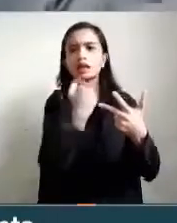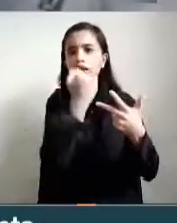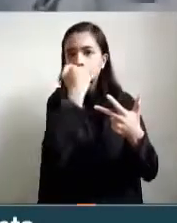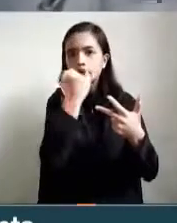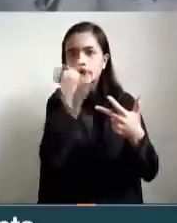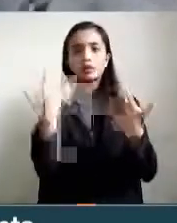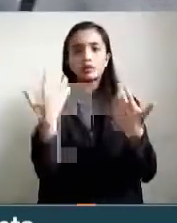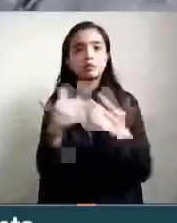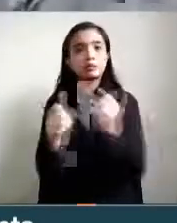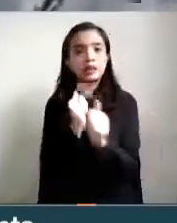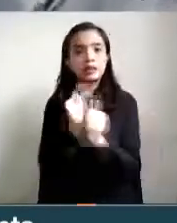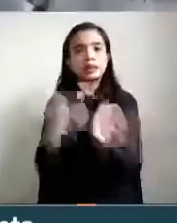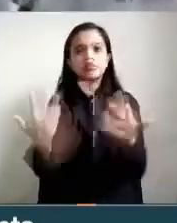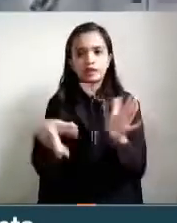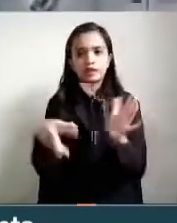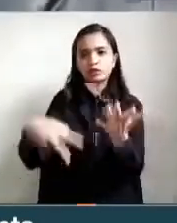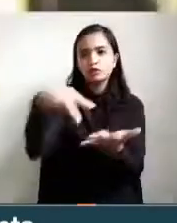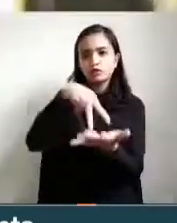home quarantine.